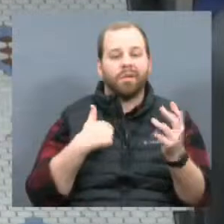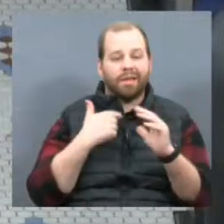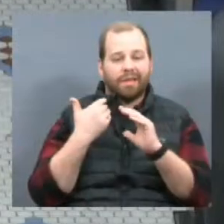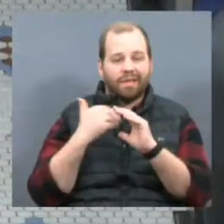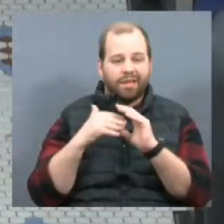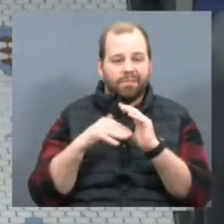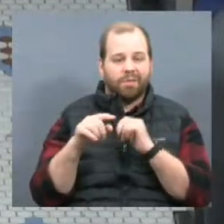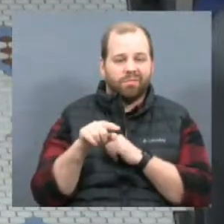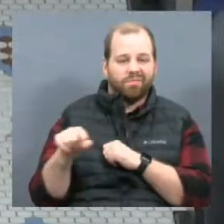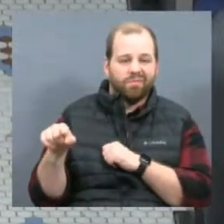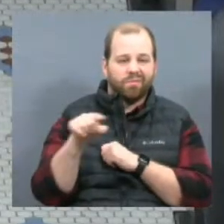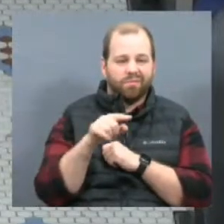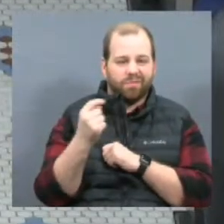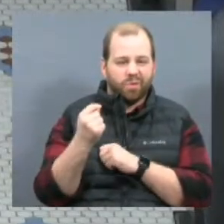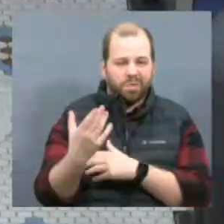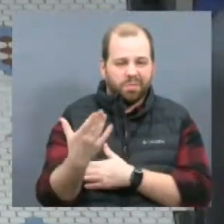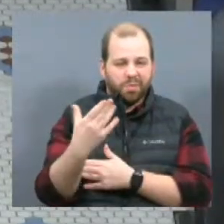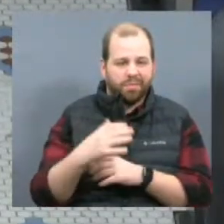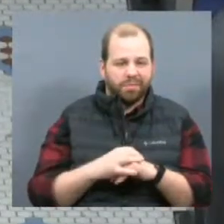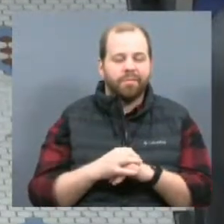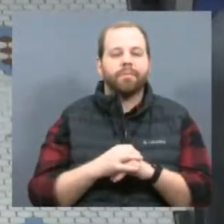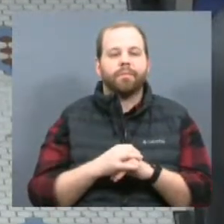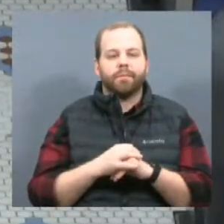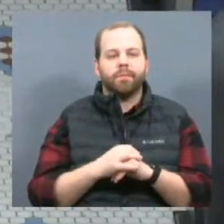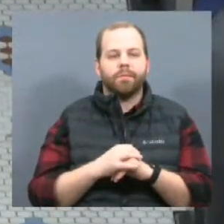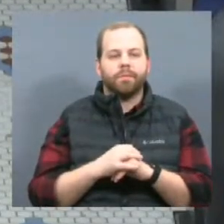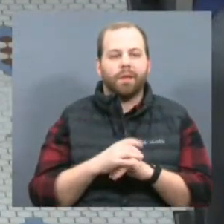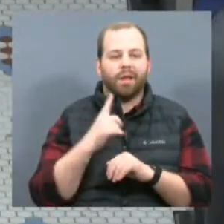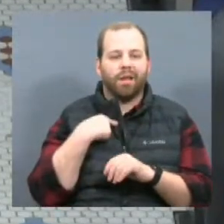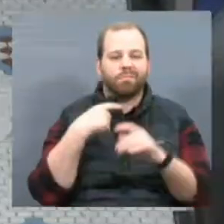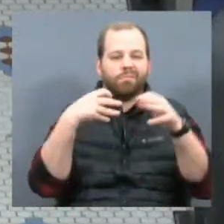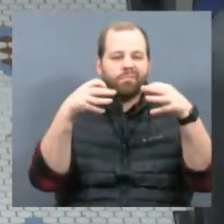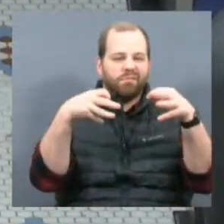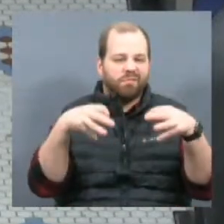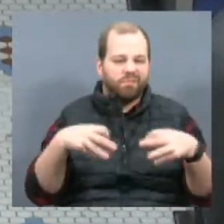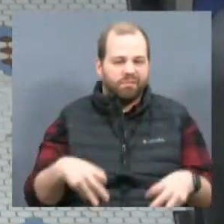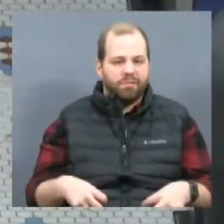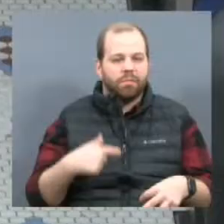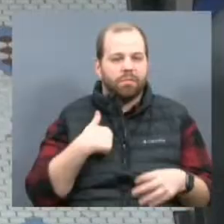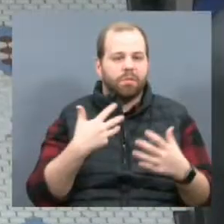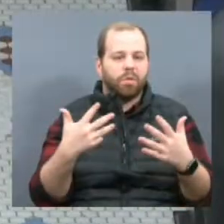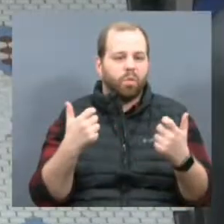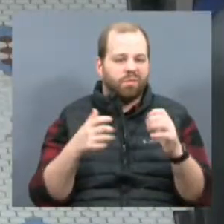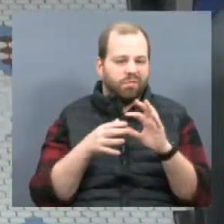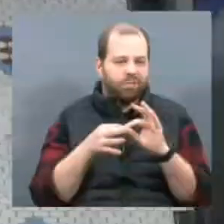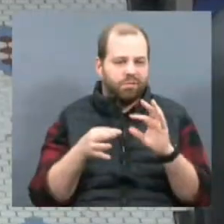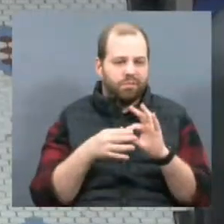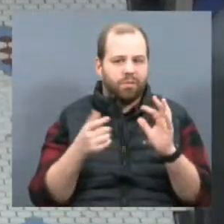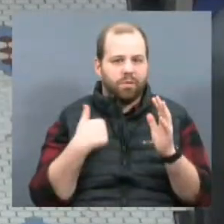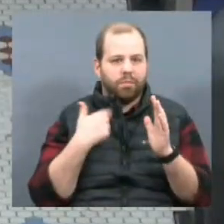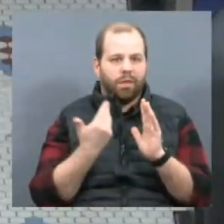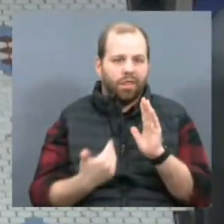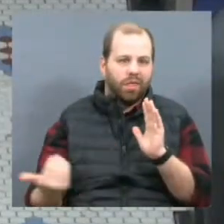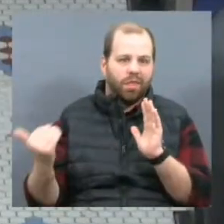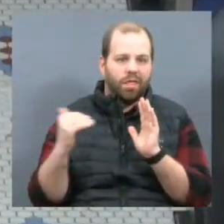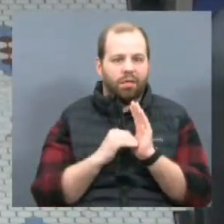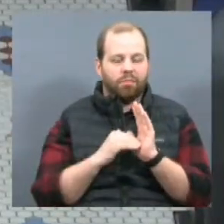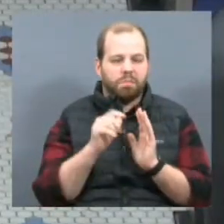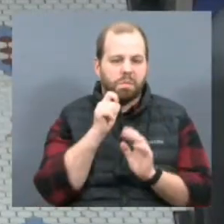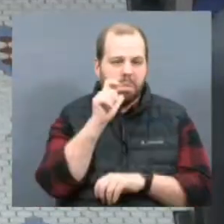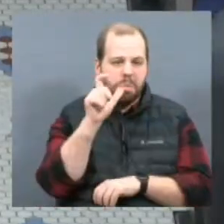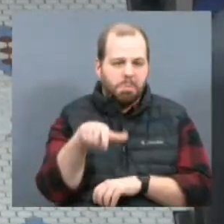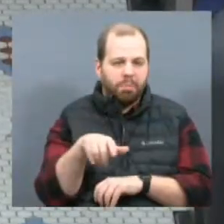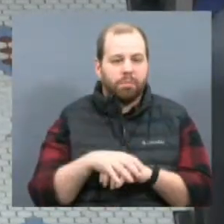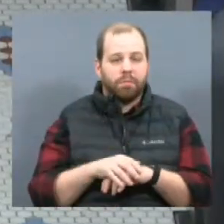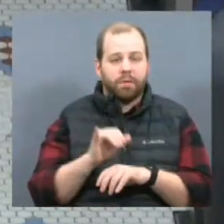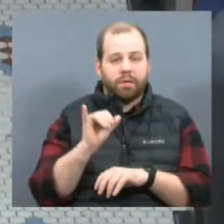email, I believe on Tuesday morning, and it outlined everything that I would like to say, so I don't need to repeat that if